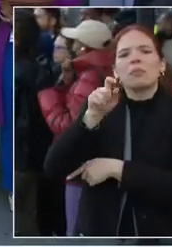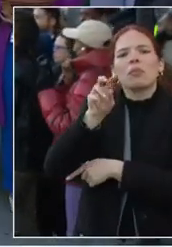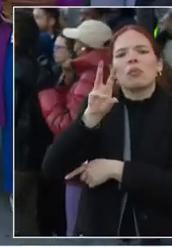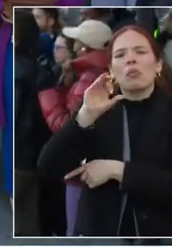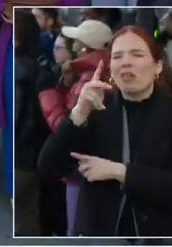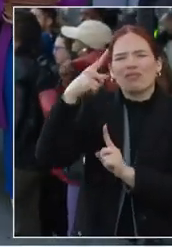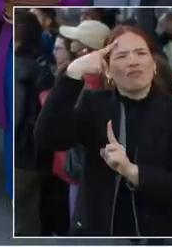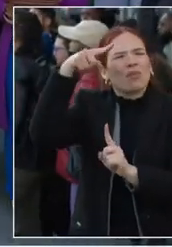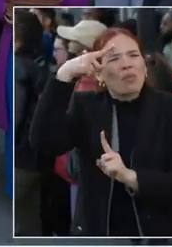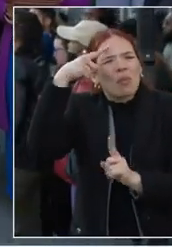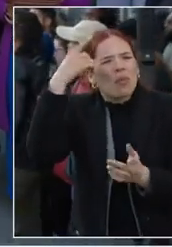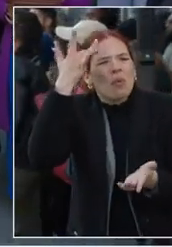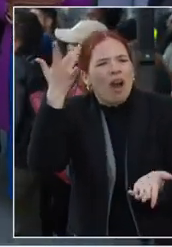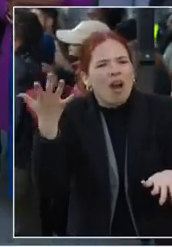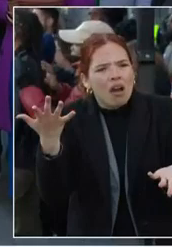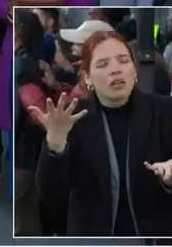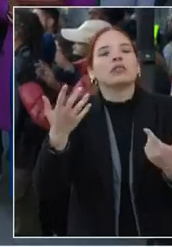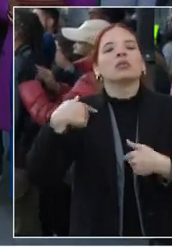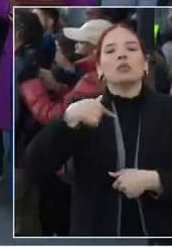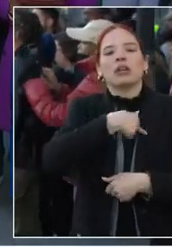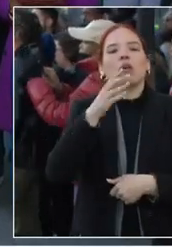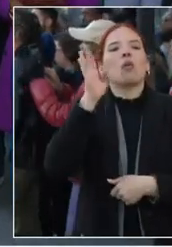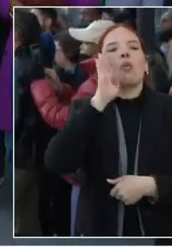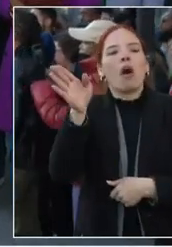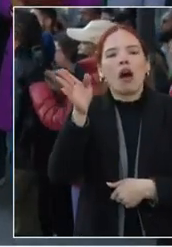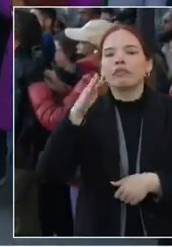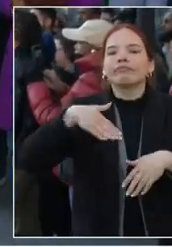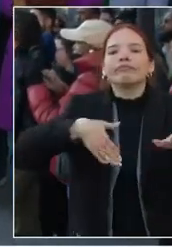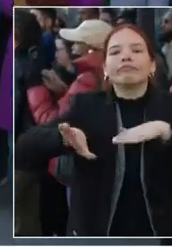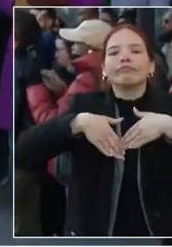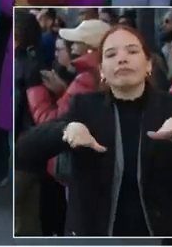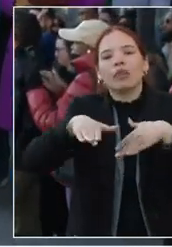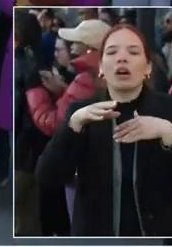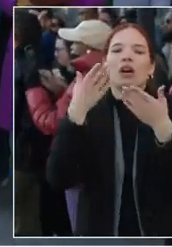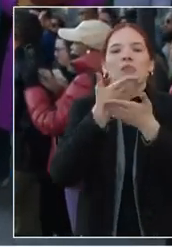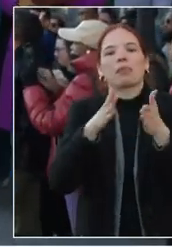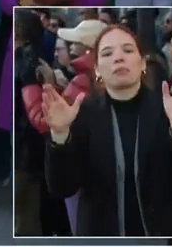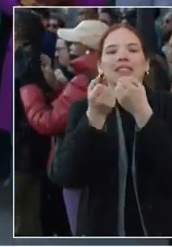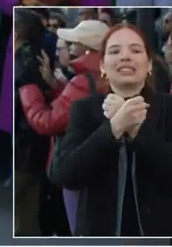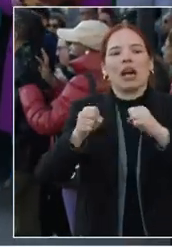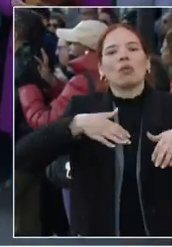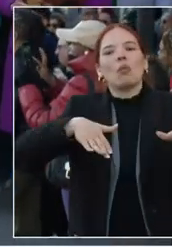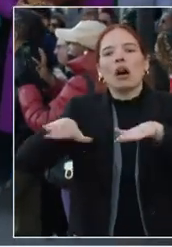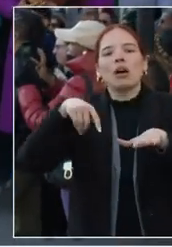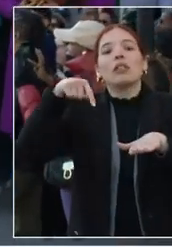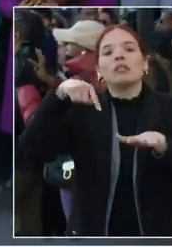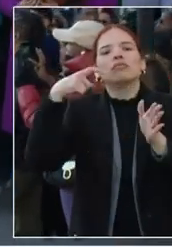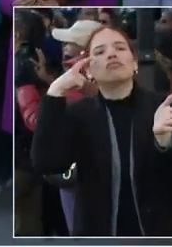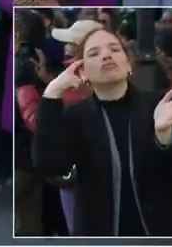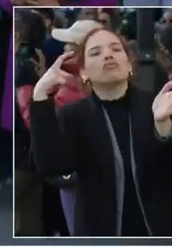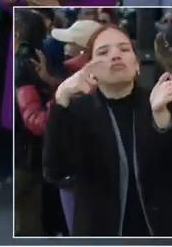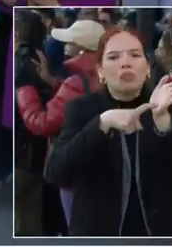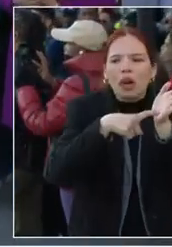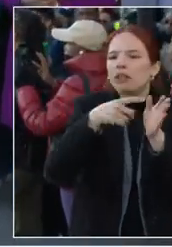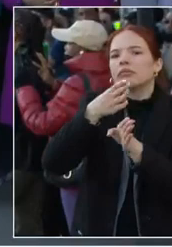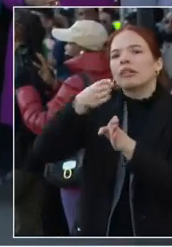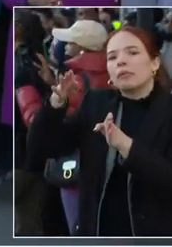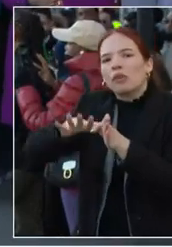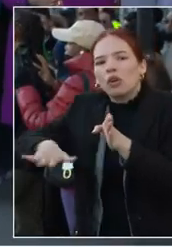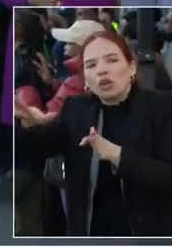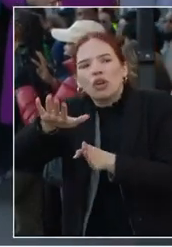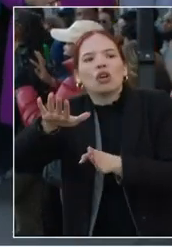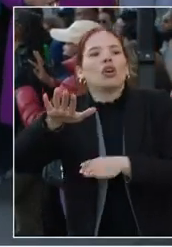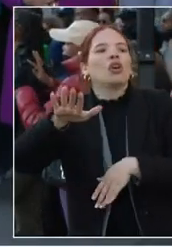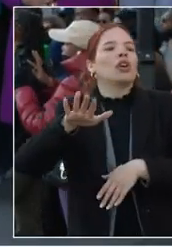public safety walk. I want to recognize the Ward 1 council member, the neighboring council member, Brianne Nadeau, who is